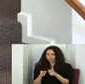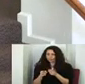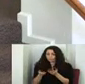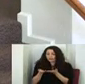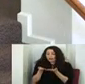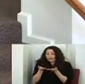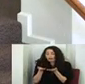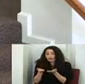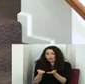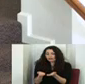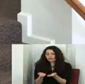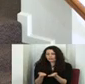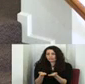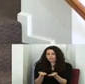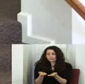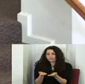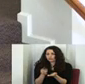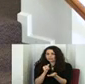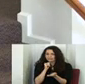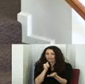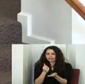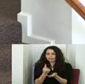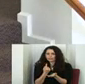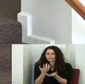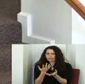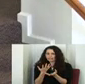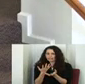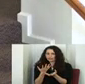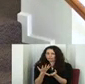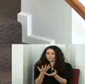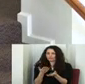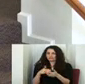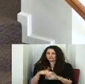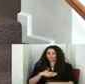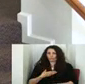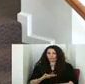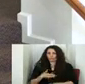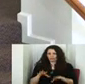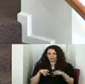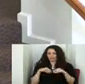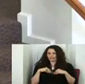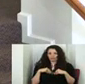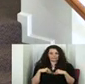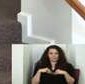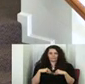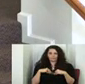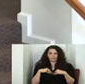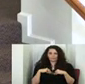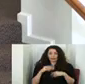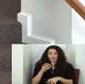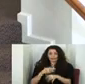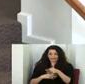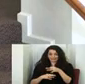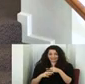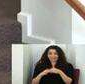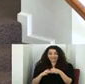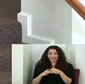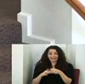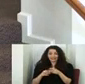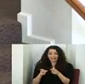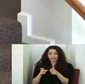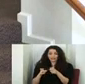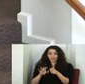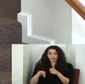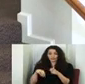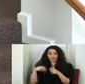him, was not something that he was willing to take. But rather, the control would be given back